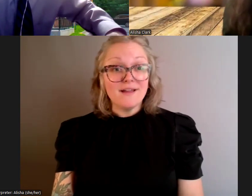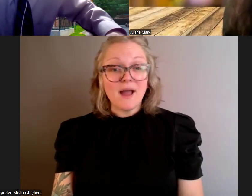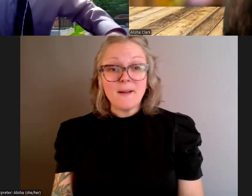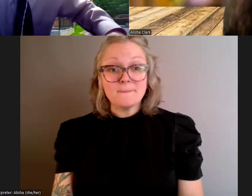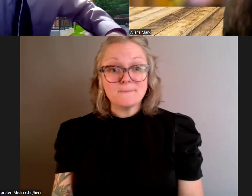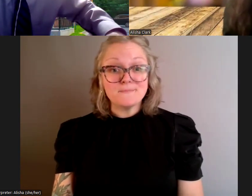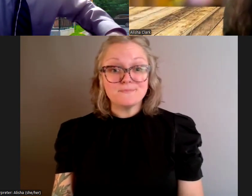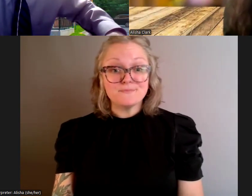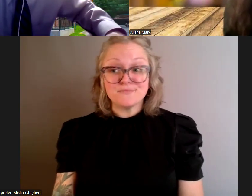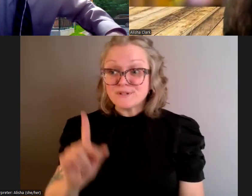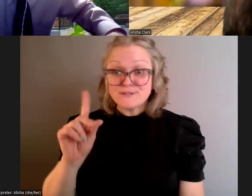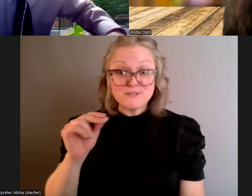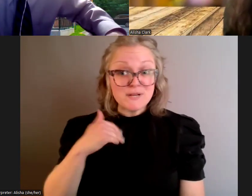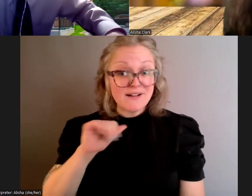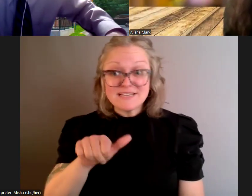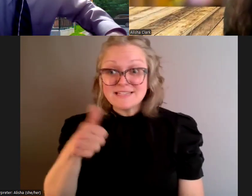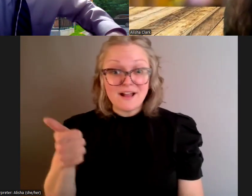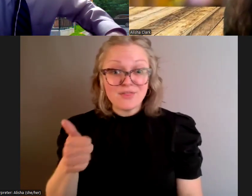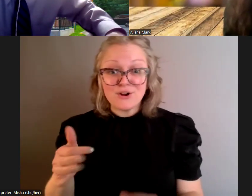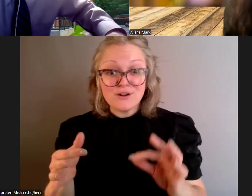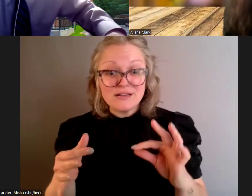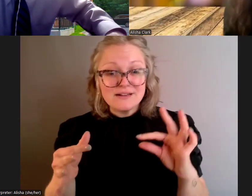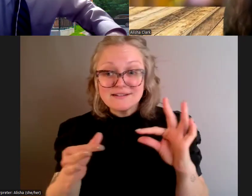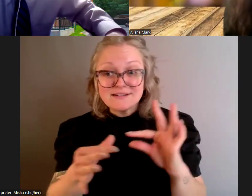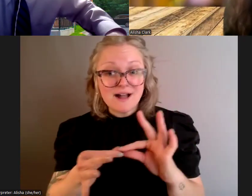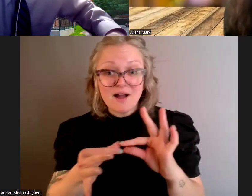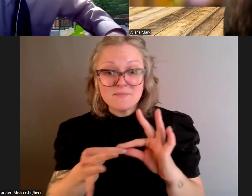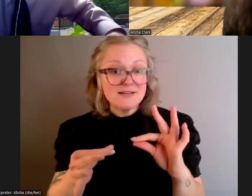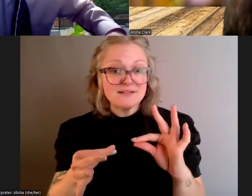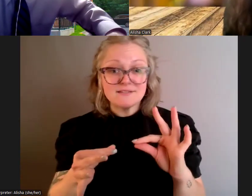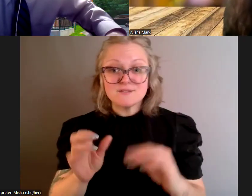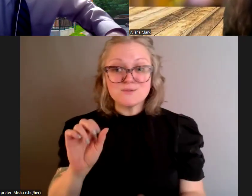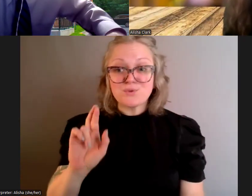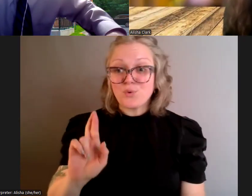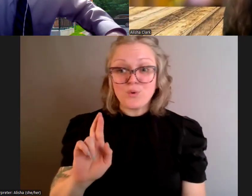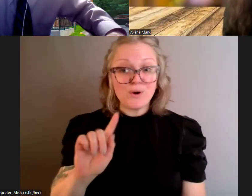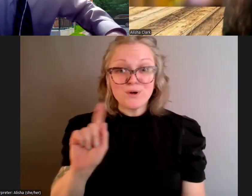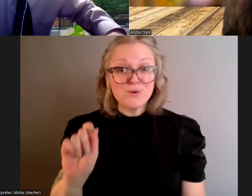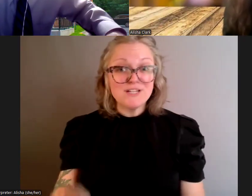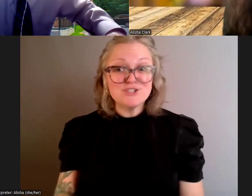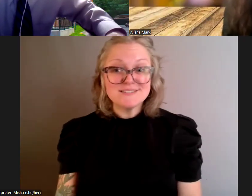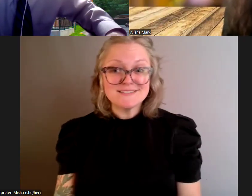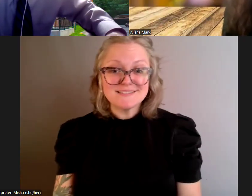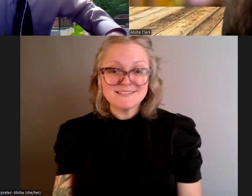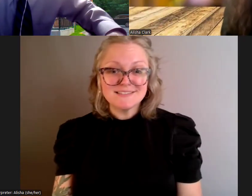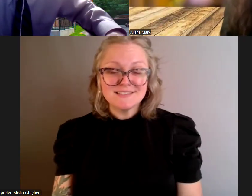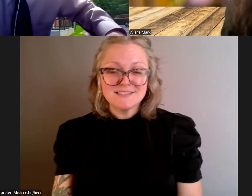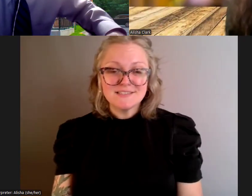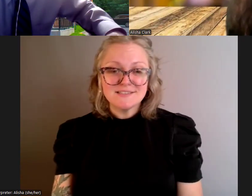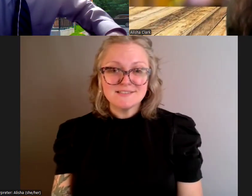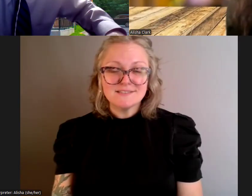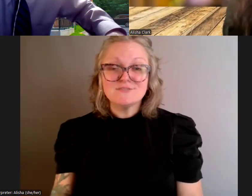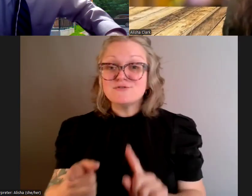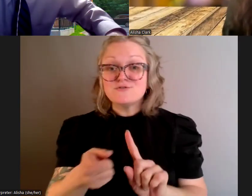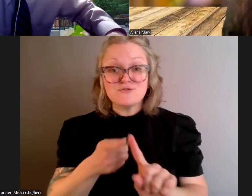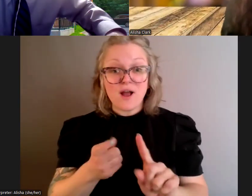Do we have any other comments or questions from our participants?